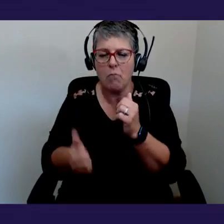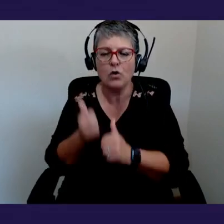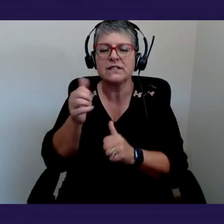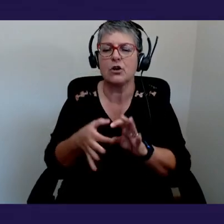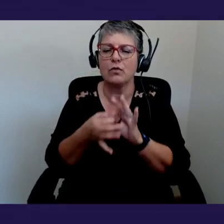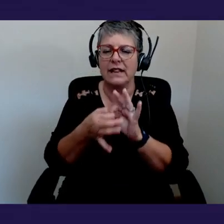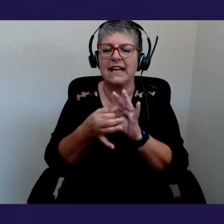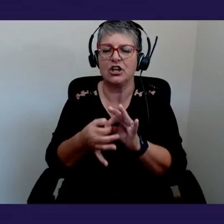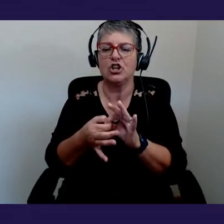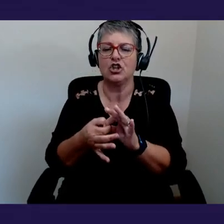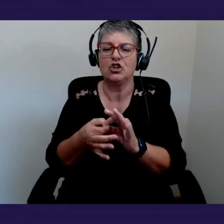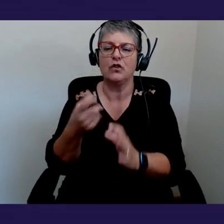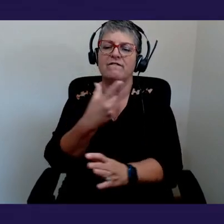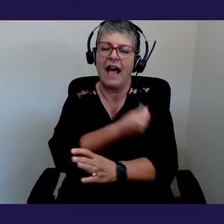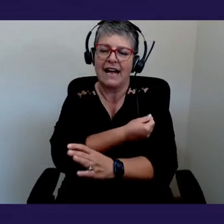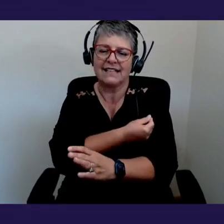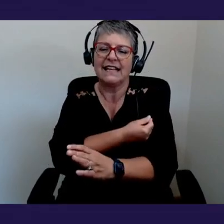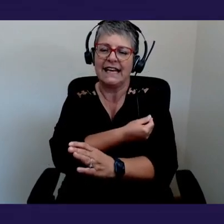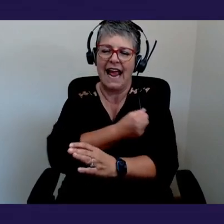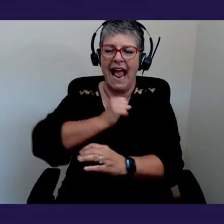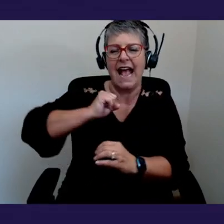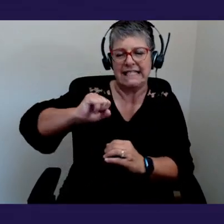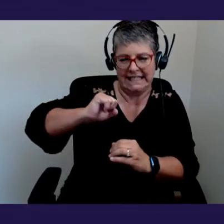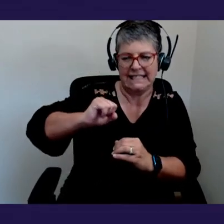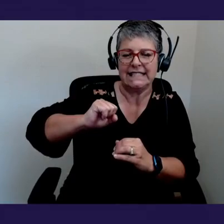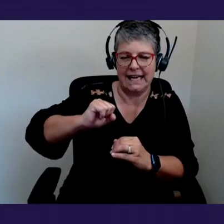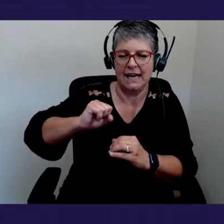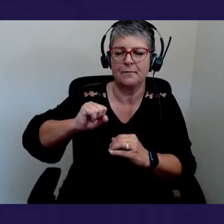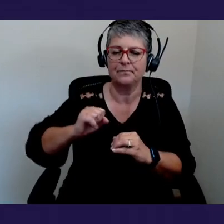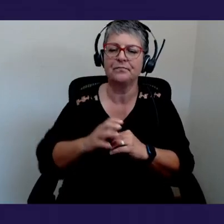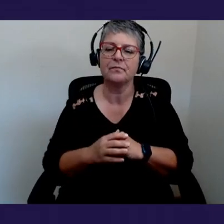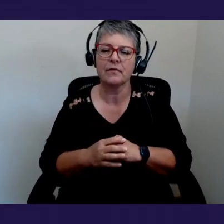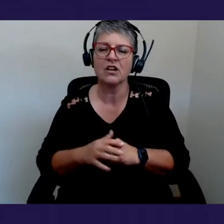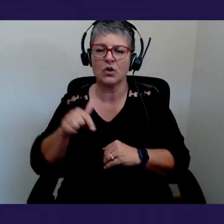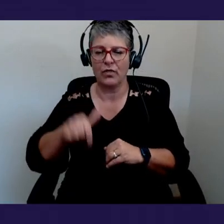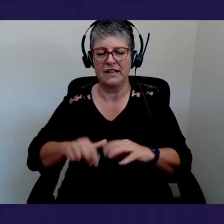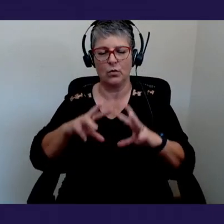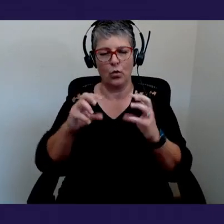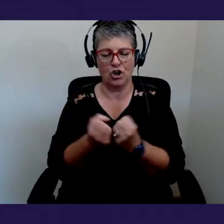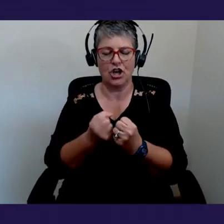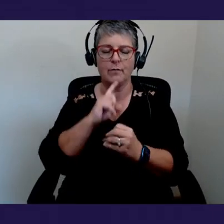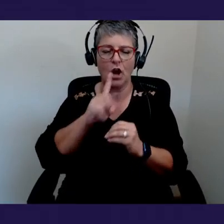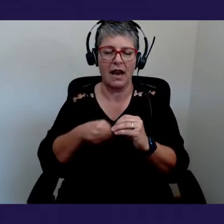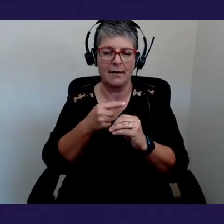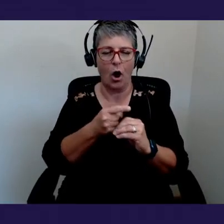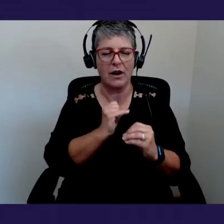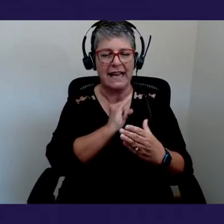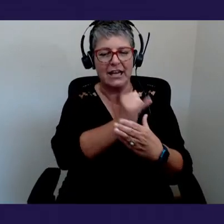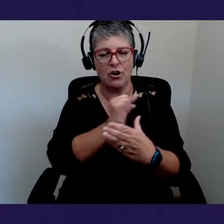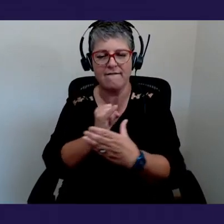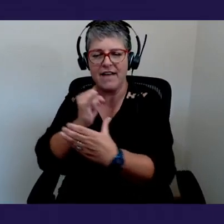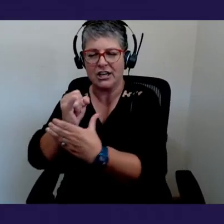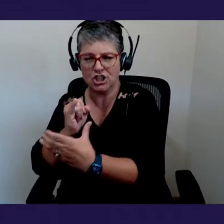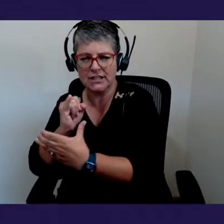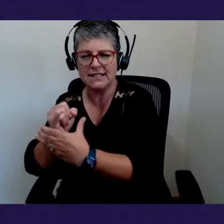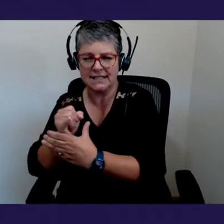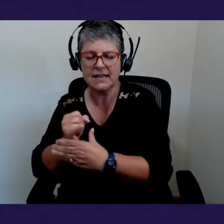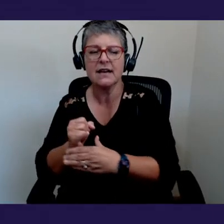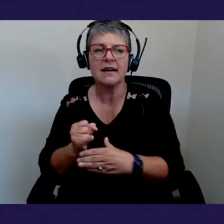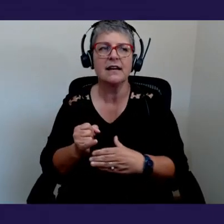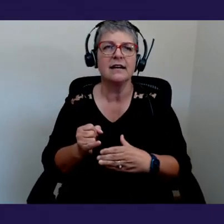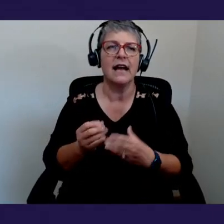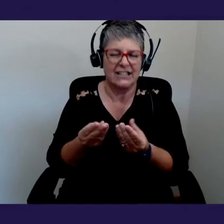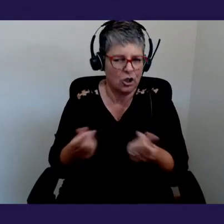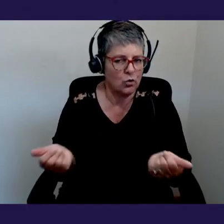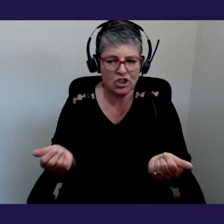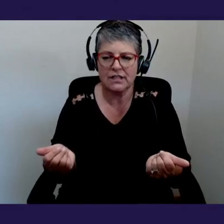psychology. So this section of the workshop's on interventions, and I often think about how it's impossible to create interventions that will reach